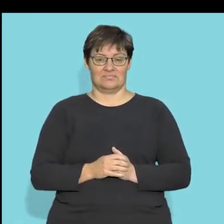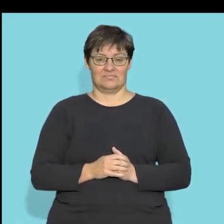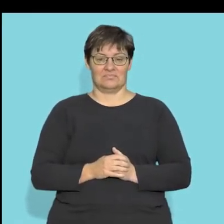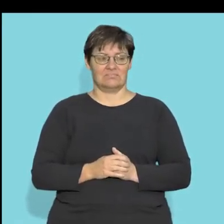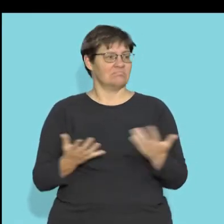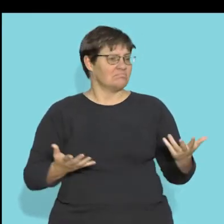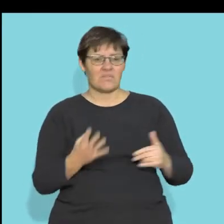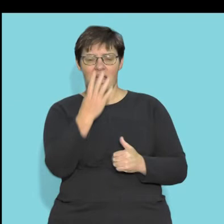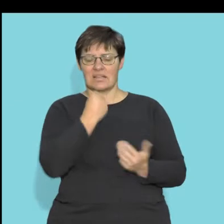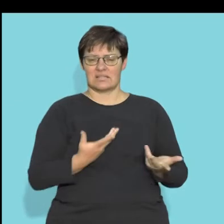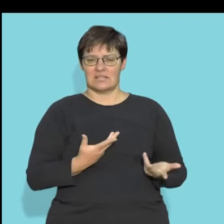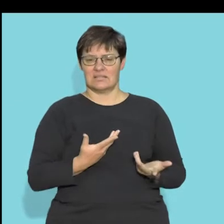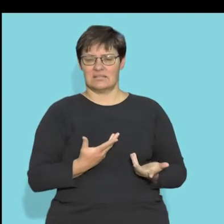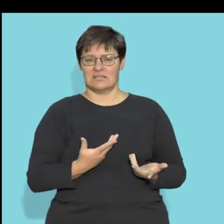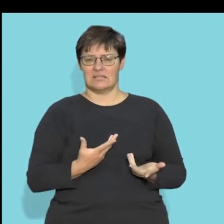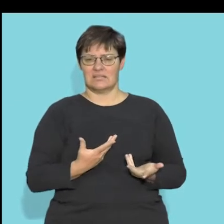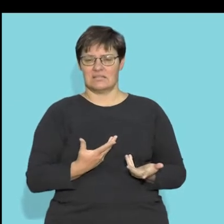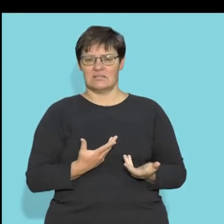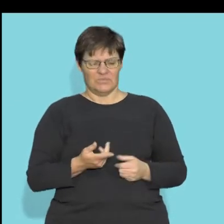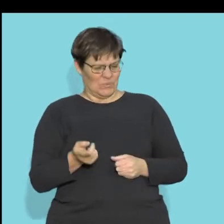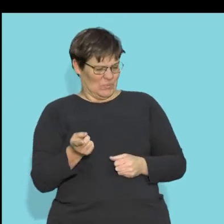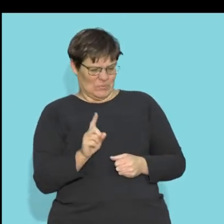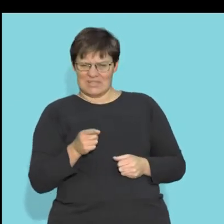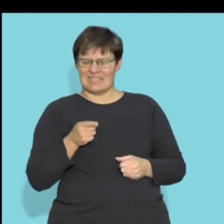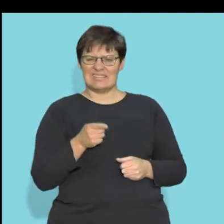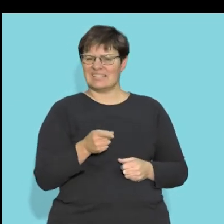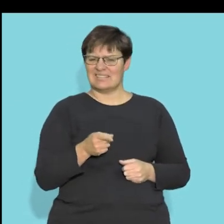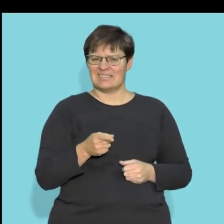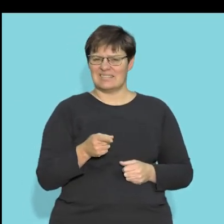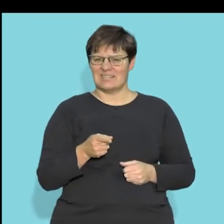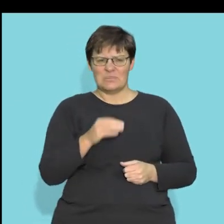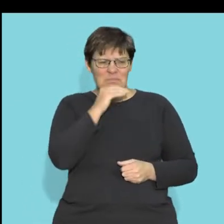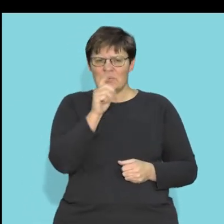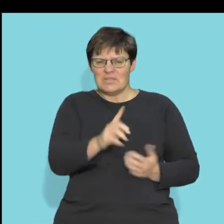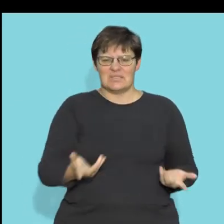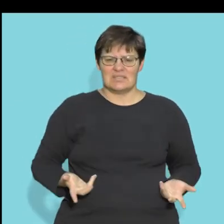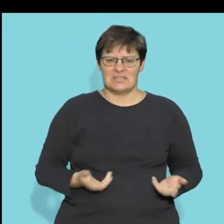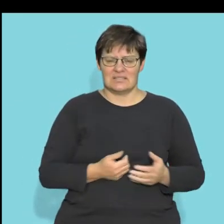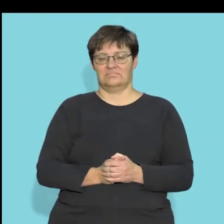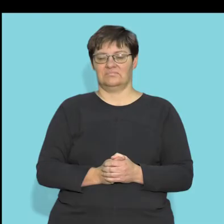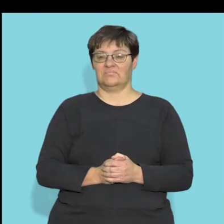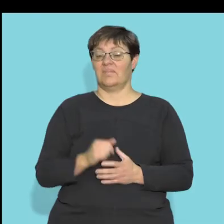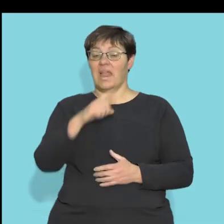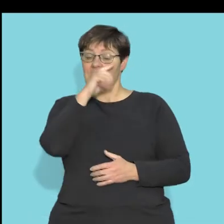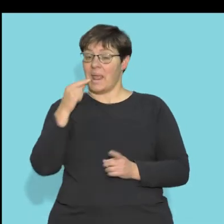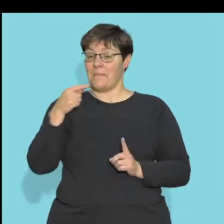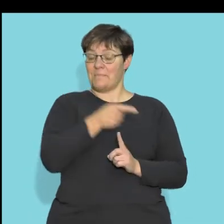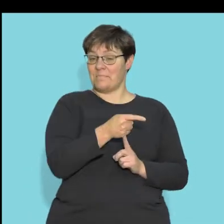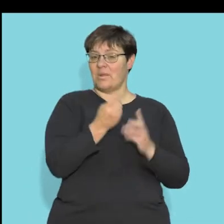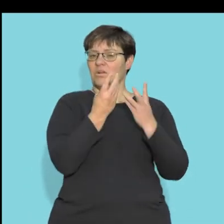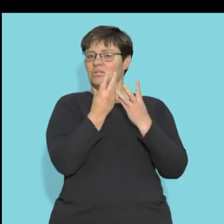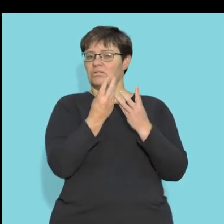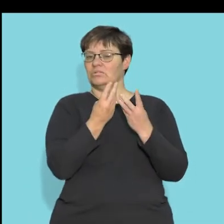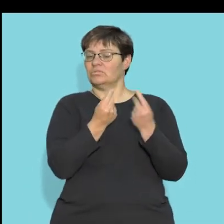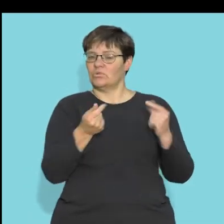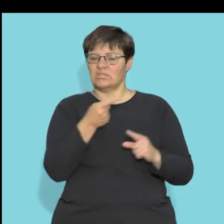Now you're asking me, what on earth does this mean? Okay. Now the name